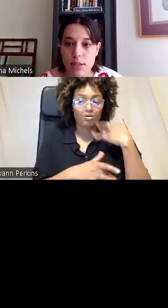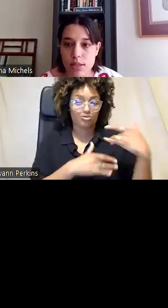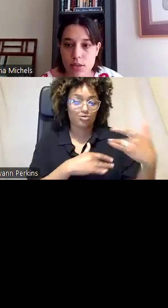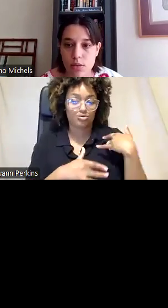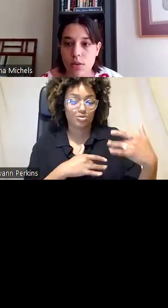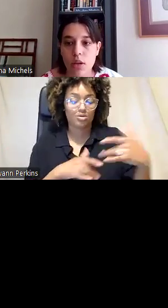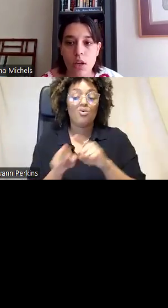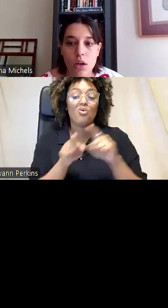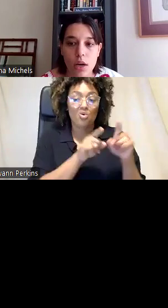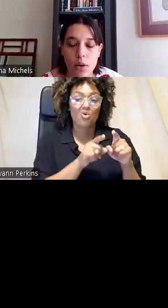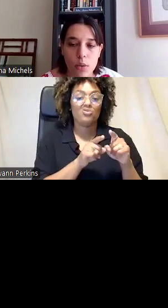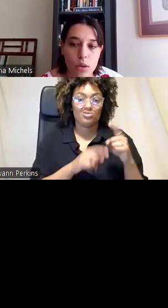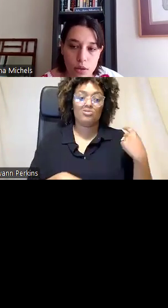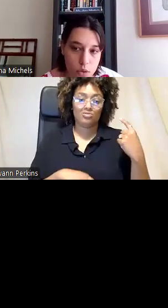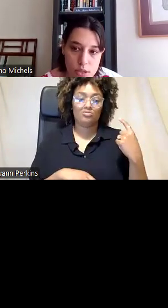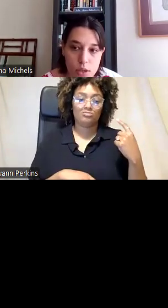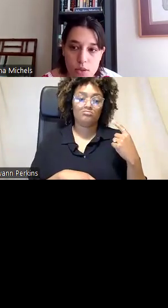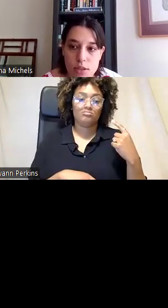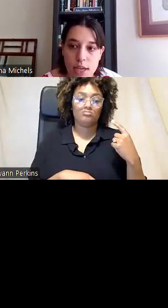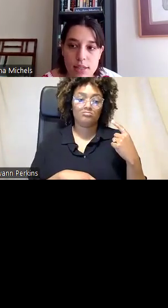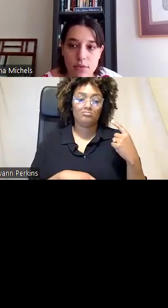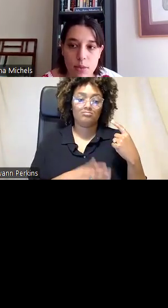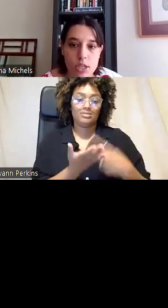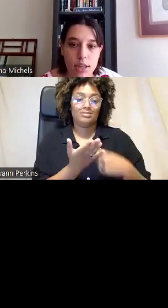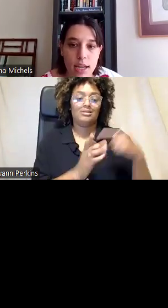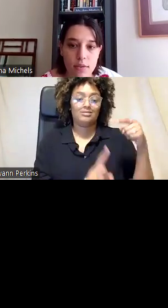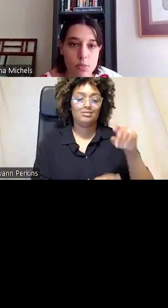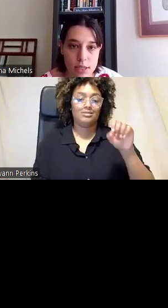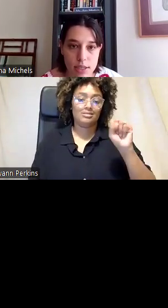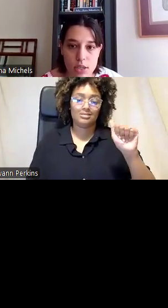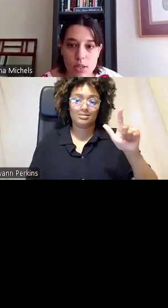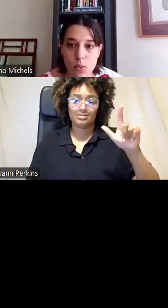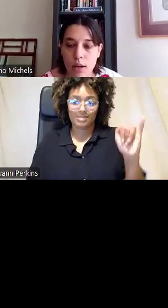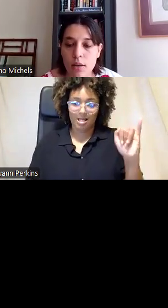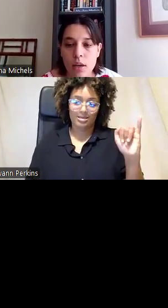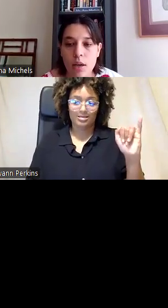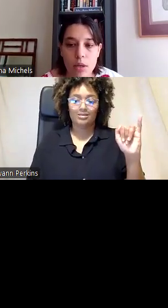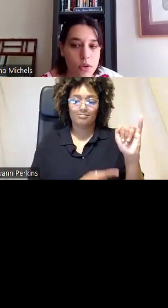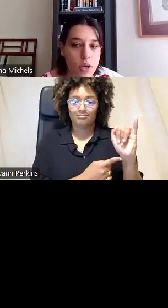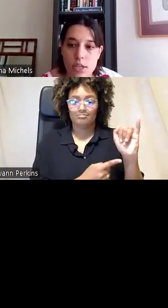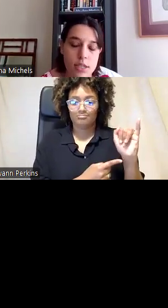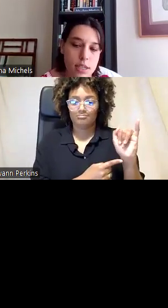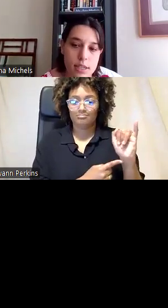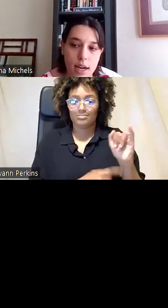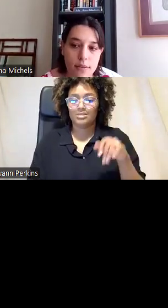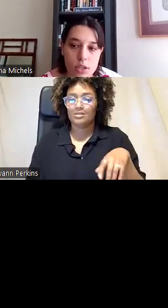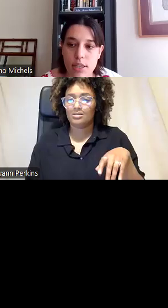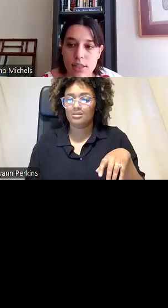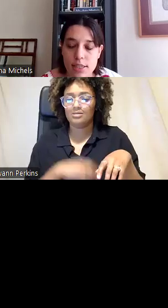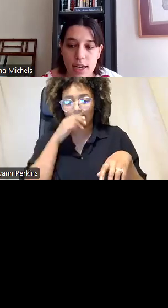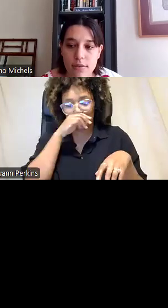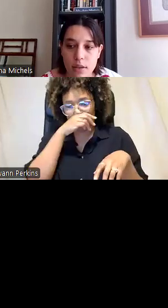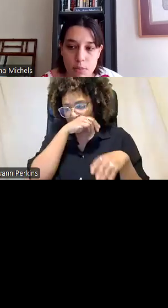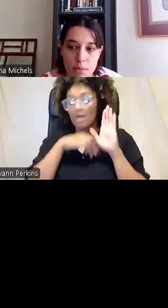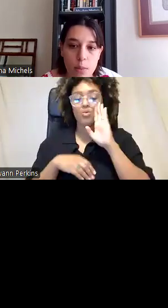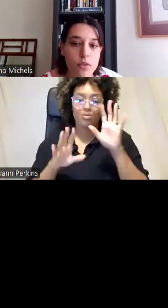Assault Legal Institute. We will, of course, include SALI's information at the end of this presentation as well. But if your agency does not have attorneys